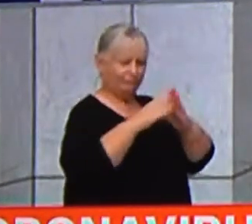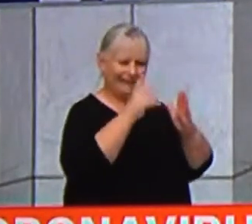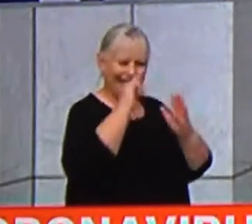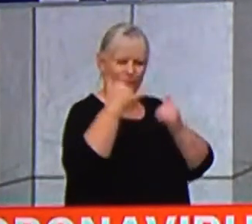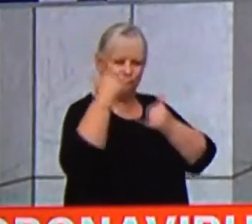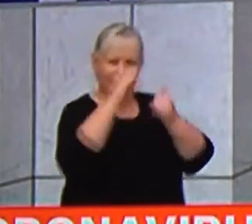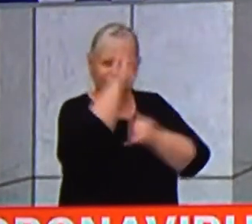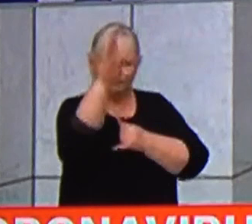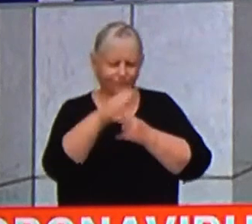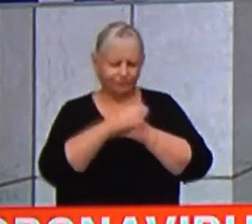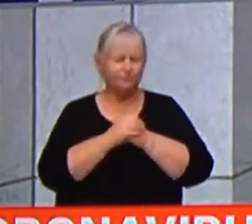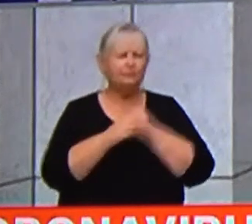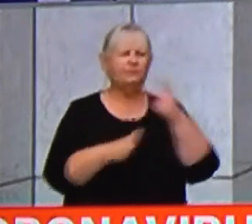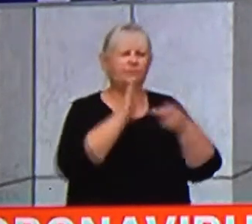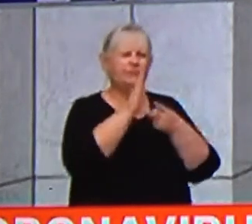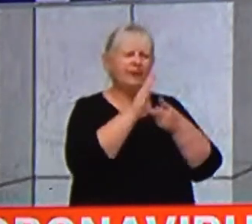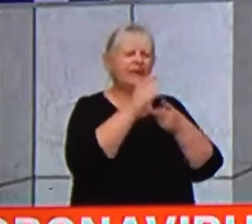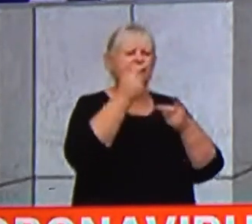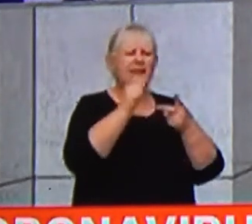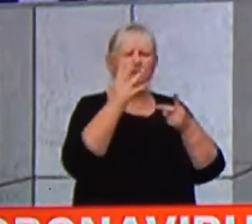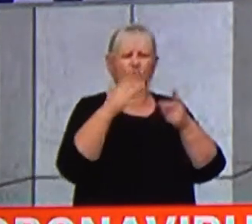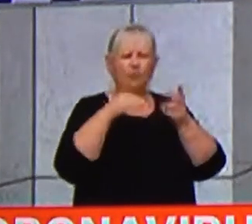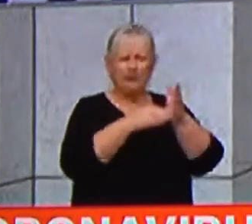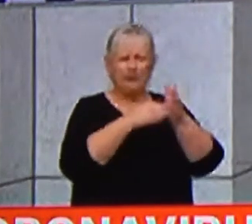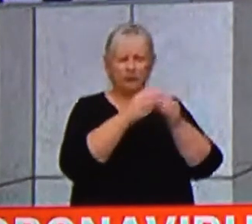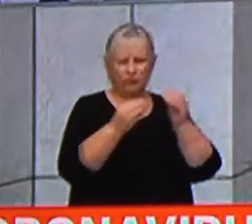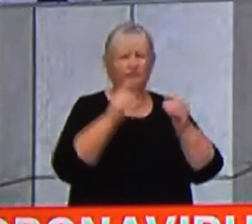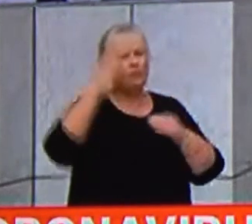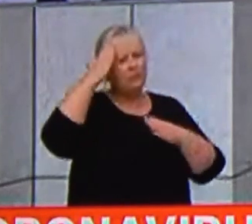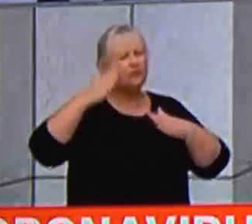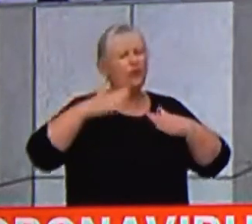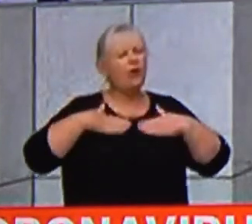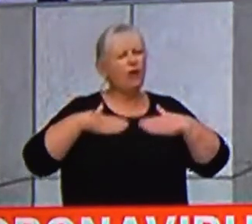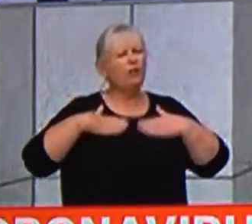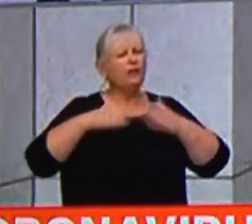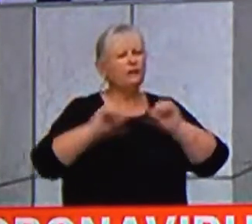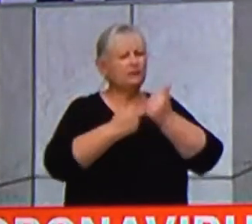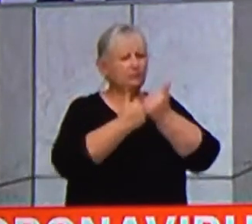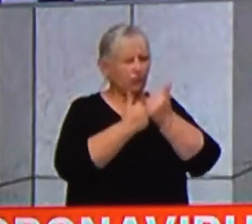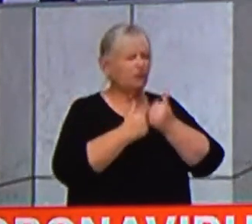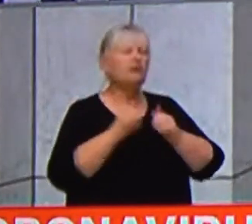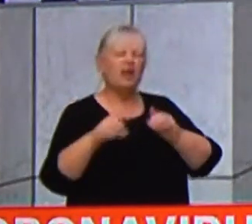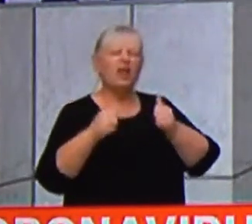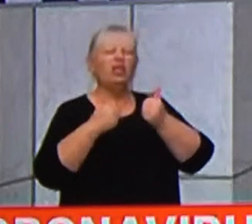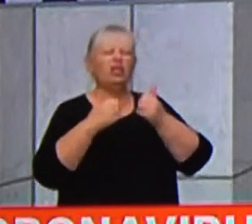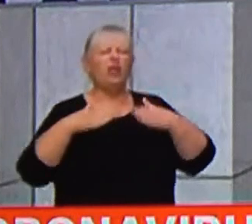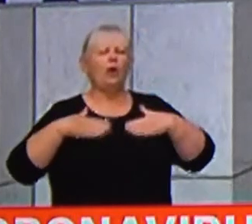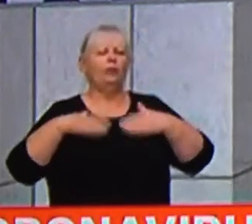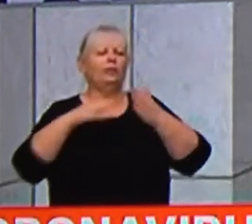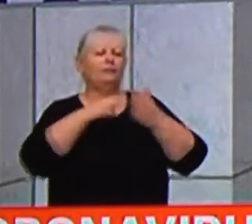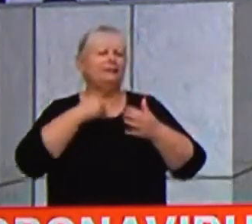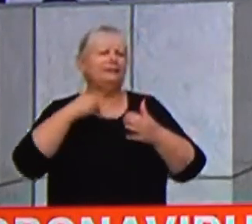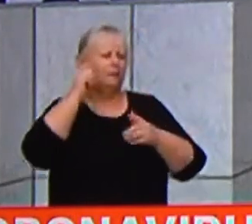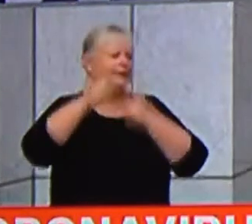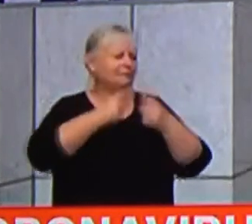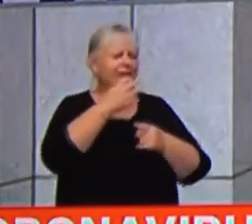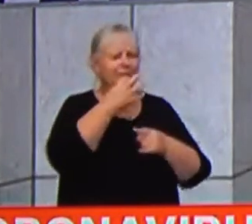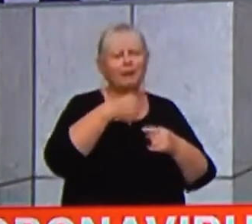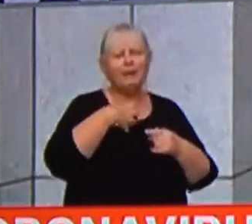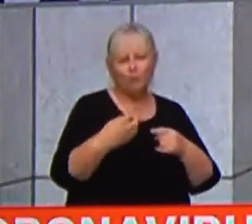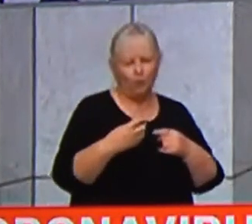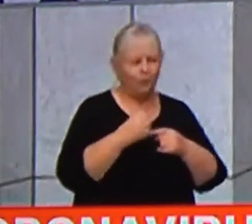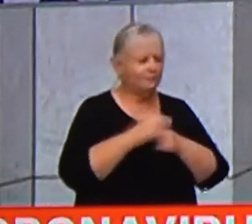announced $2.4 billion in additional support for the health sector, followed up by a further $600 million support for the aged